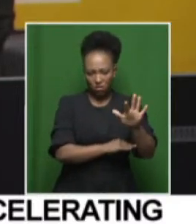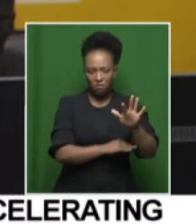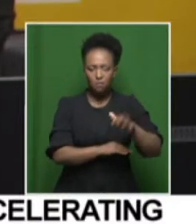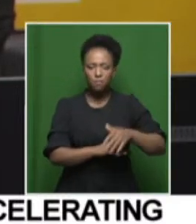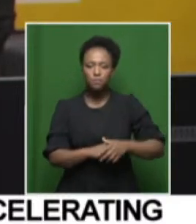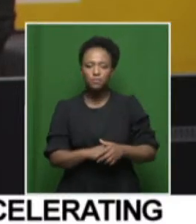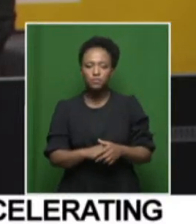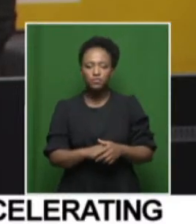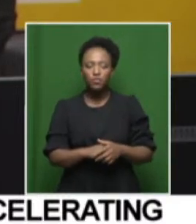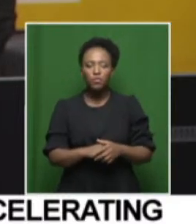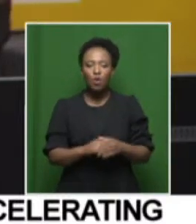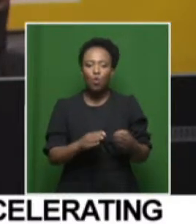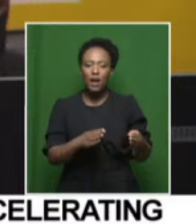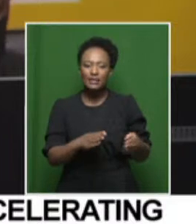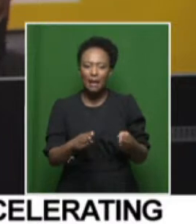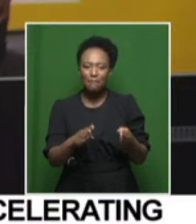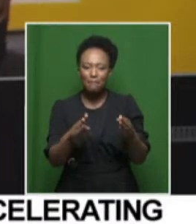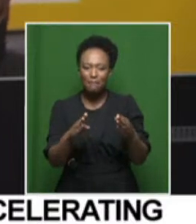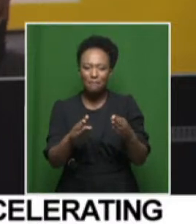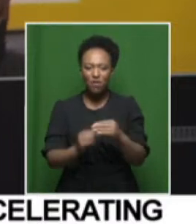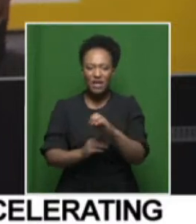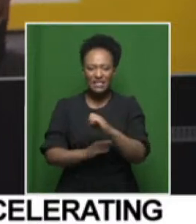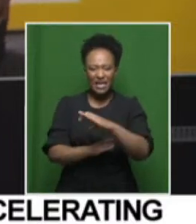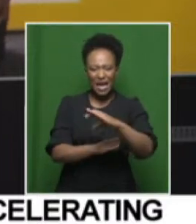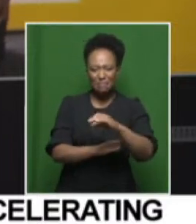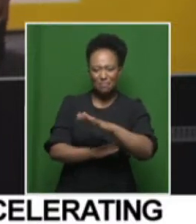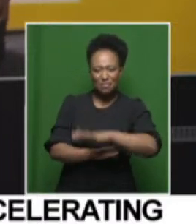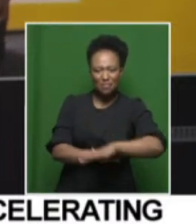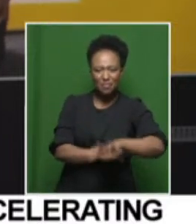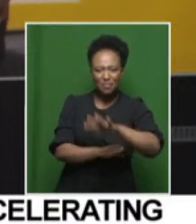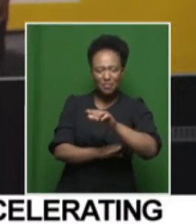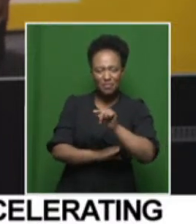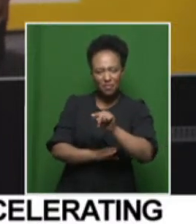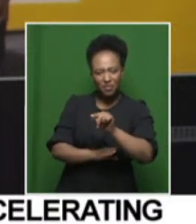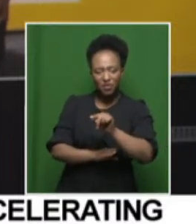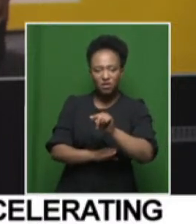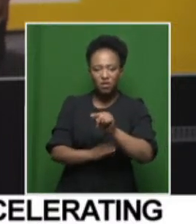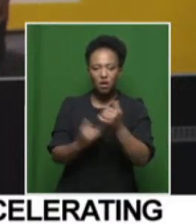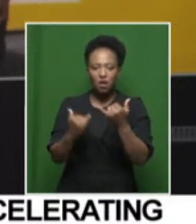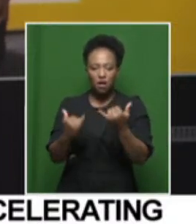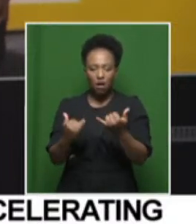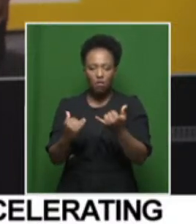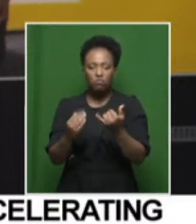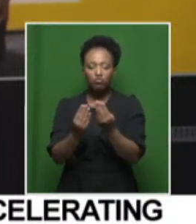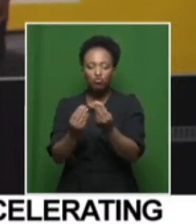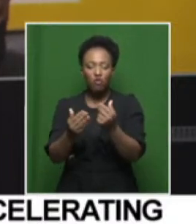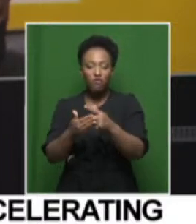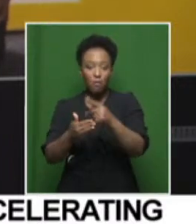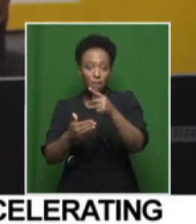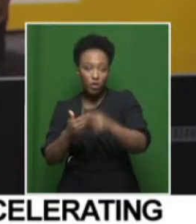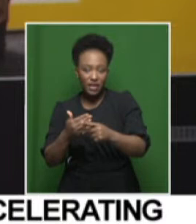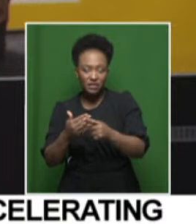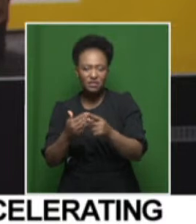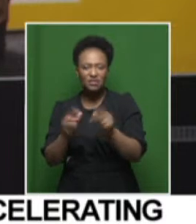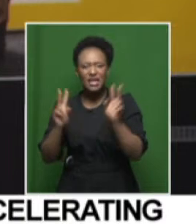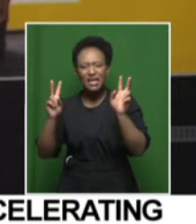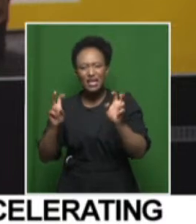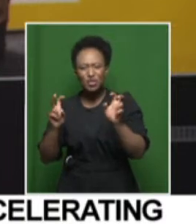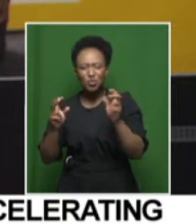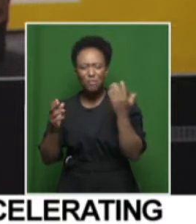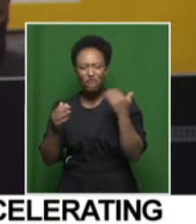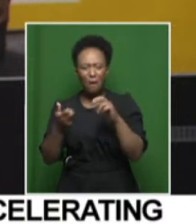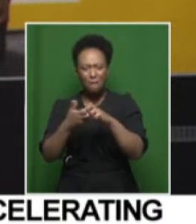Regarding the Mzimvubu Dam, we are at an advanced stage of resolving the project's issues. We will make